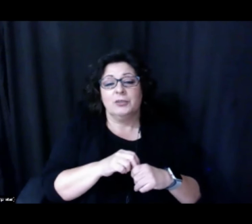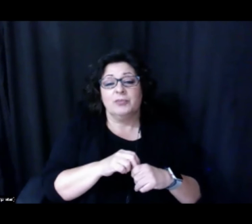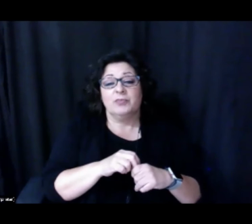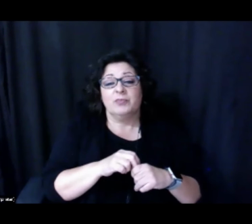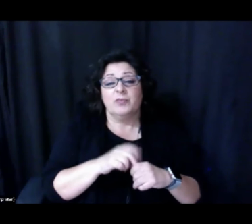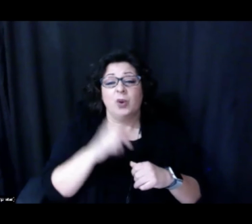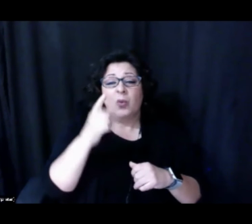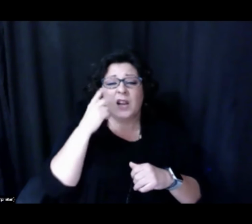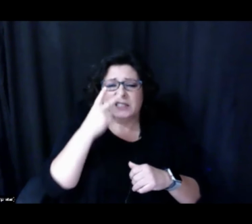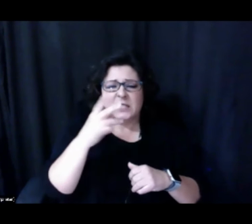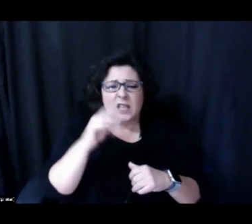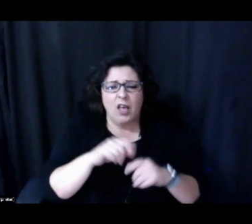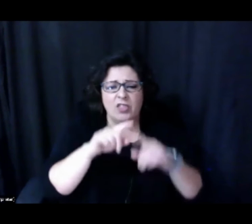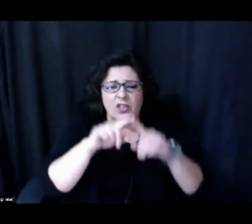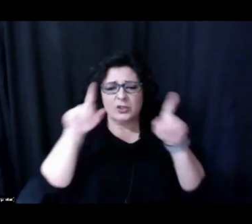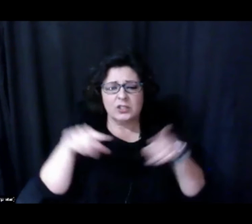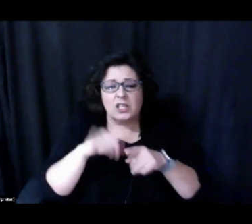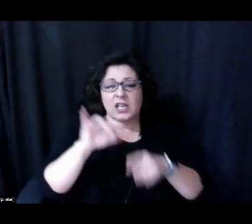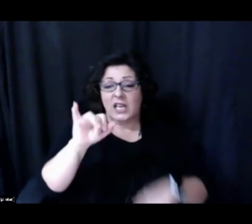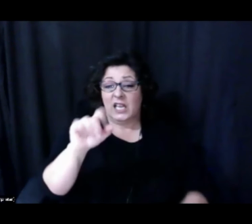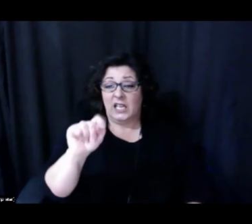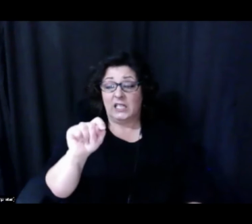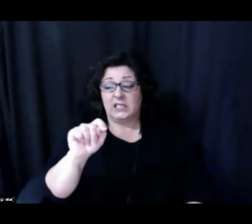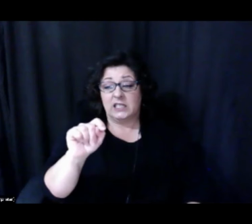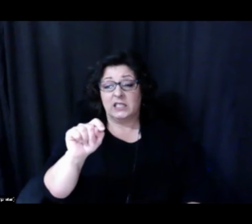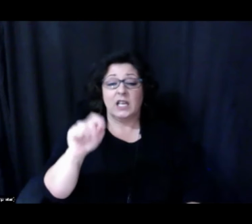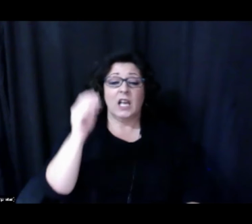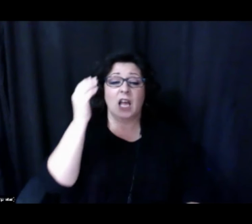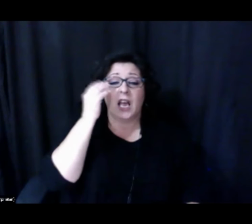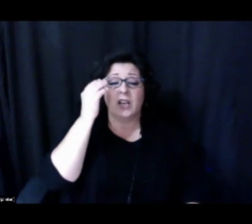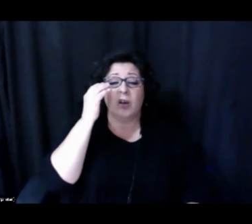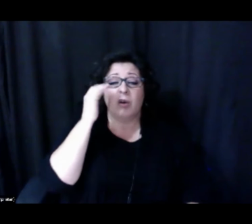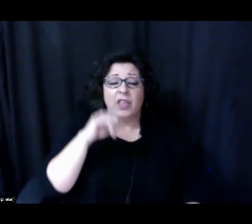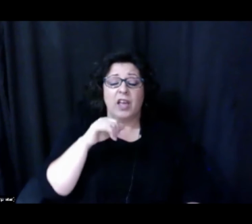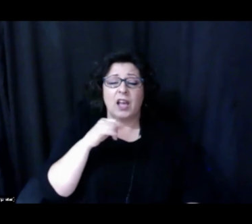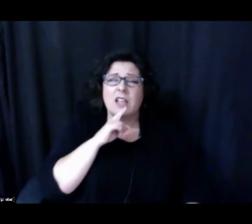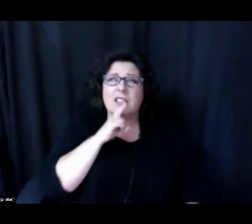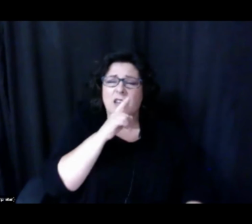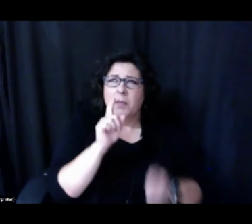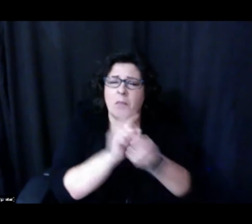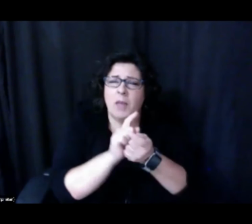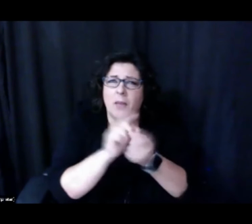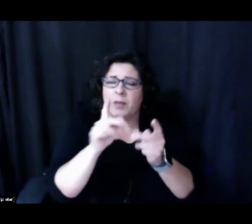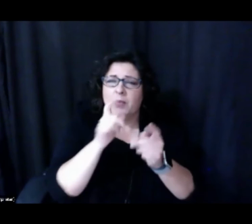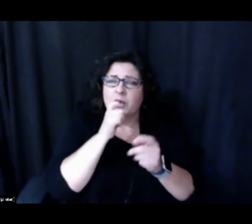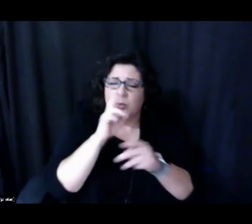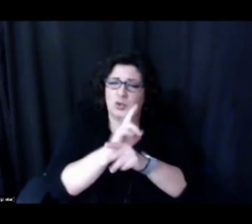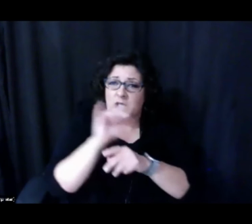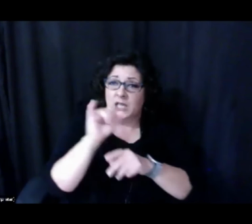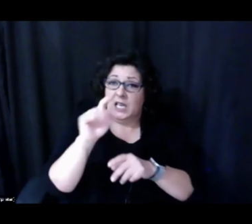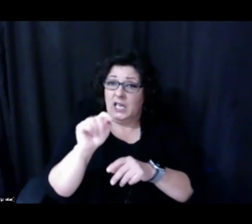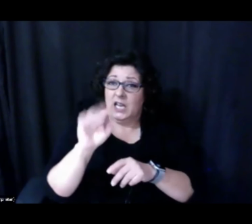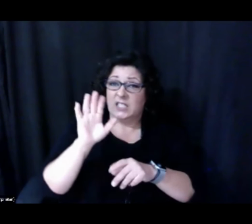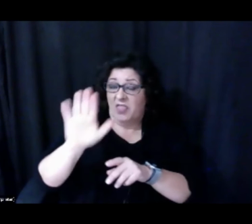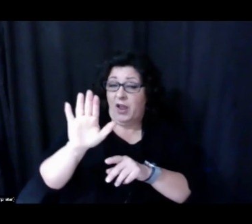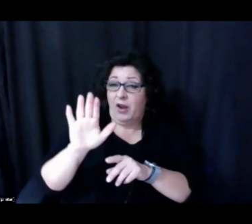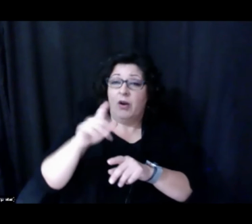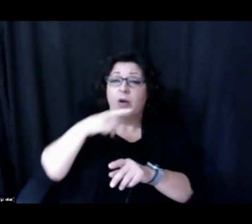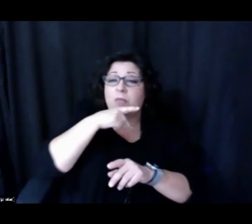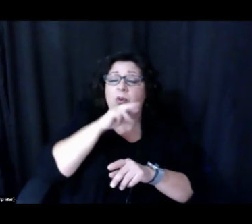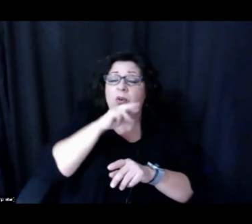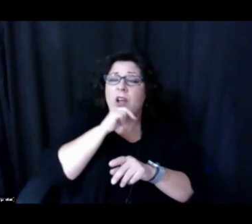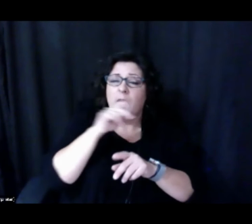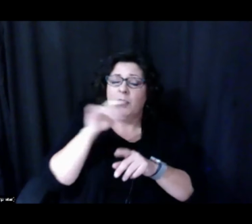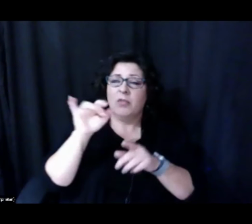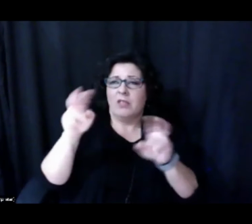One I see on the screen is it. And I know I've definitely met some folks who use it as a pronoun because they're reclaiming